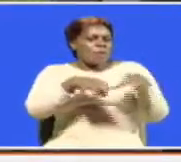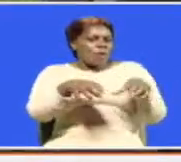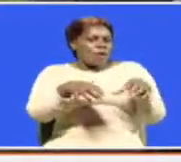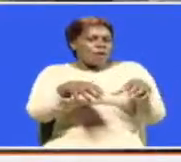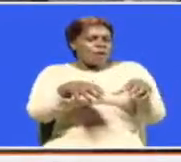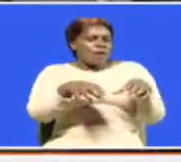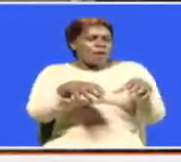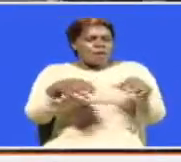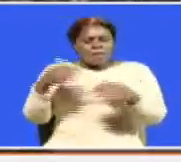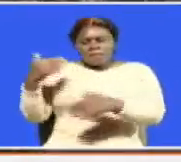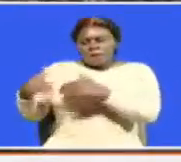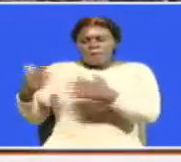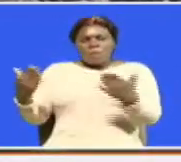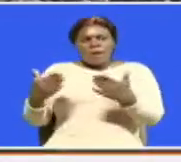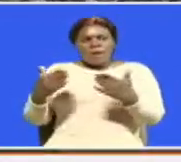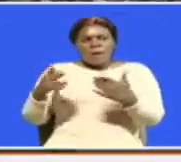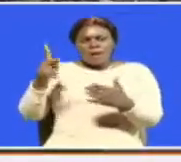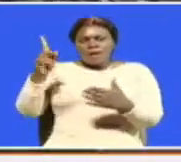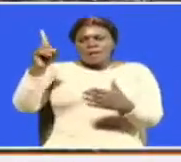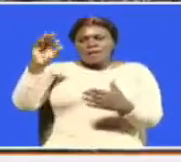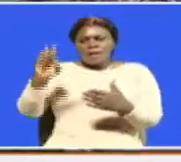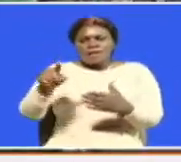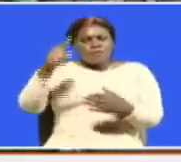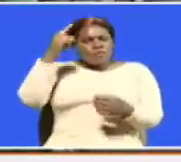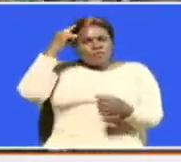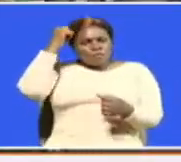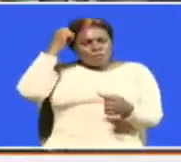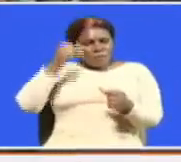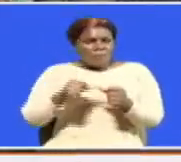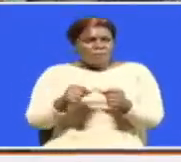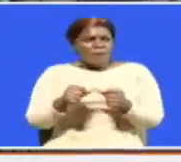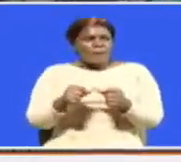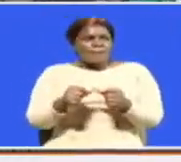wild, borderline militant strategies come to mind.